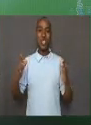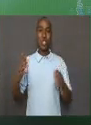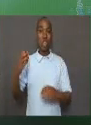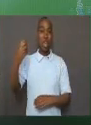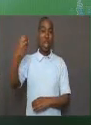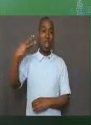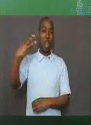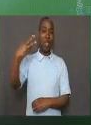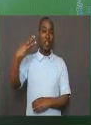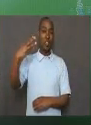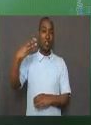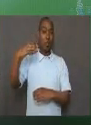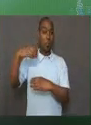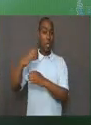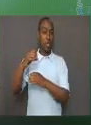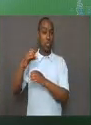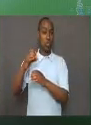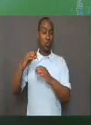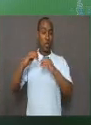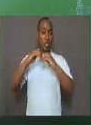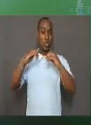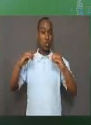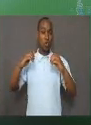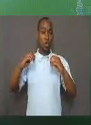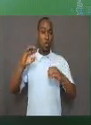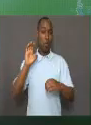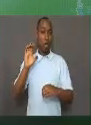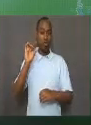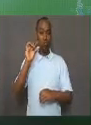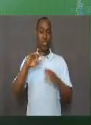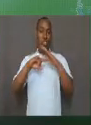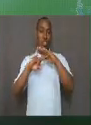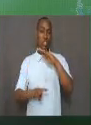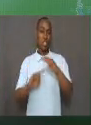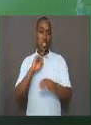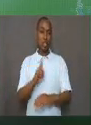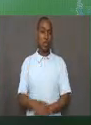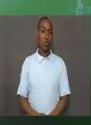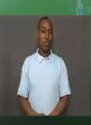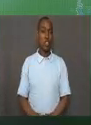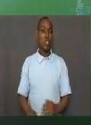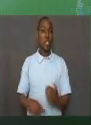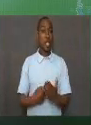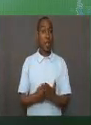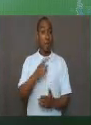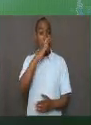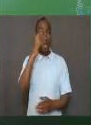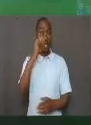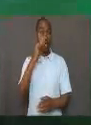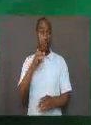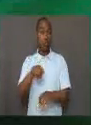is limited by the resolving power that uses the wavelength of